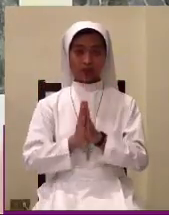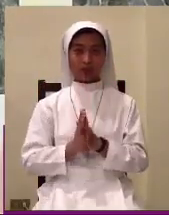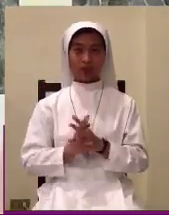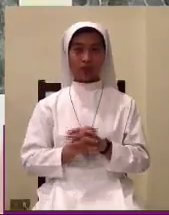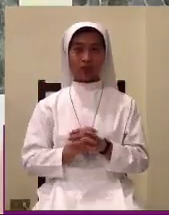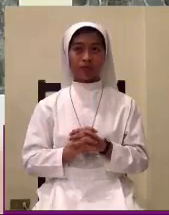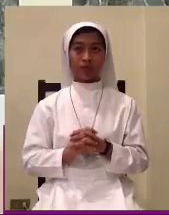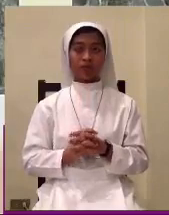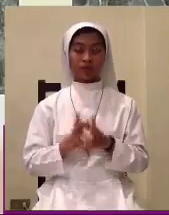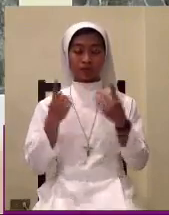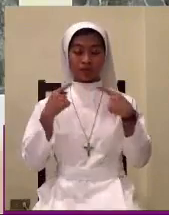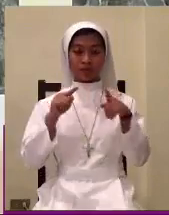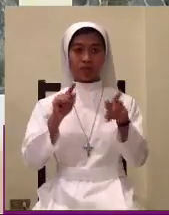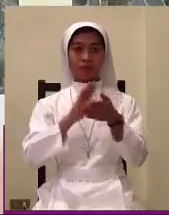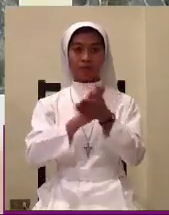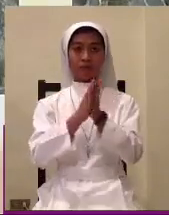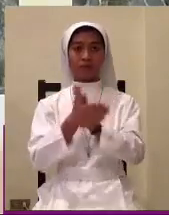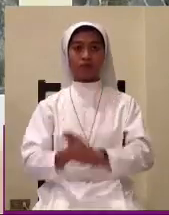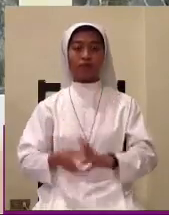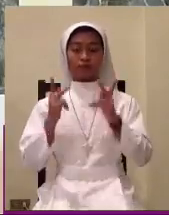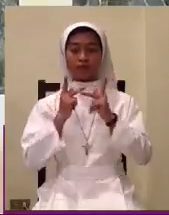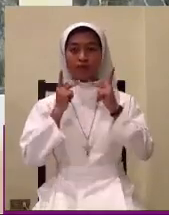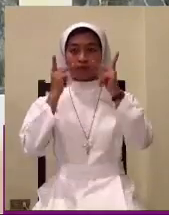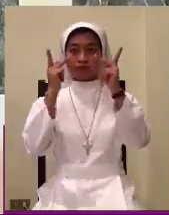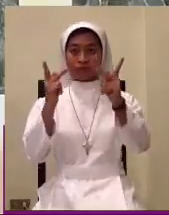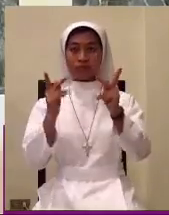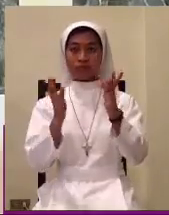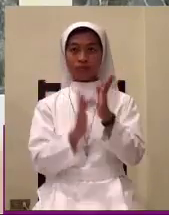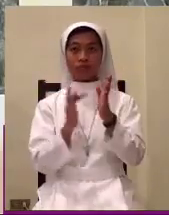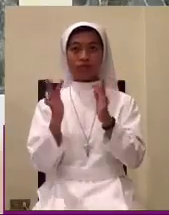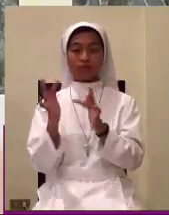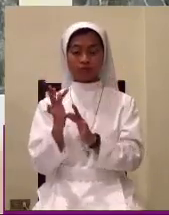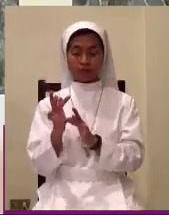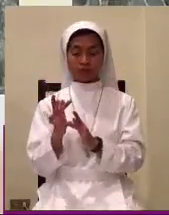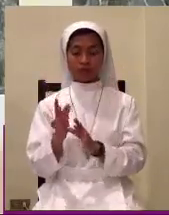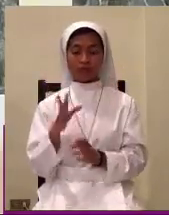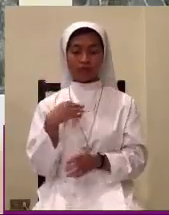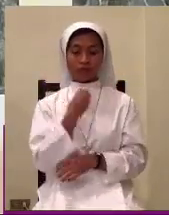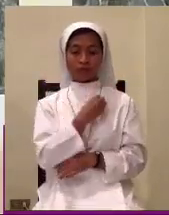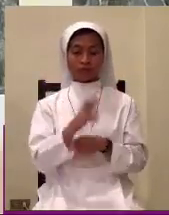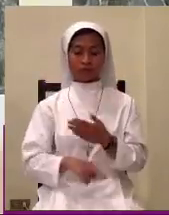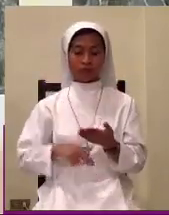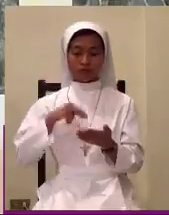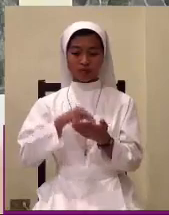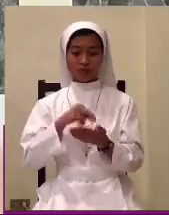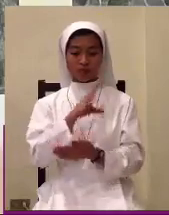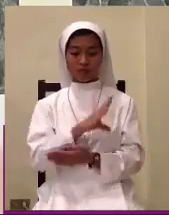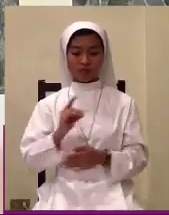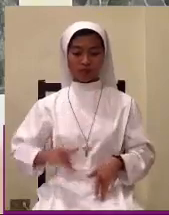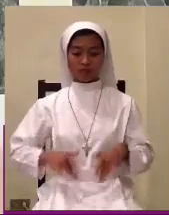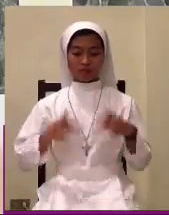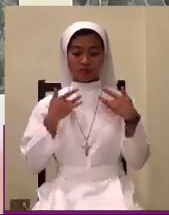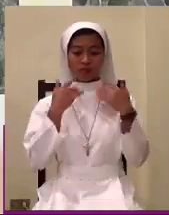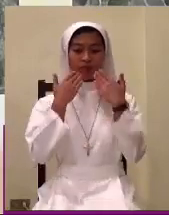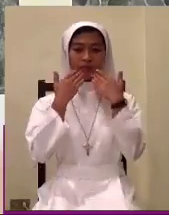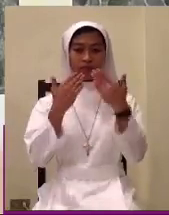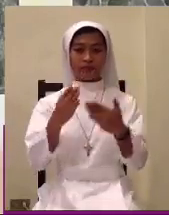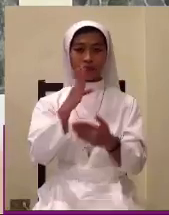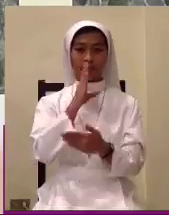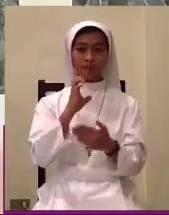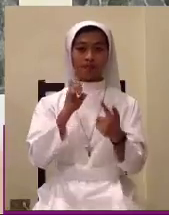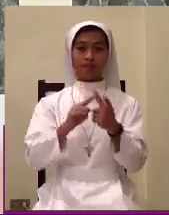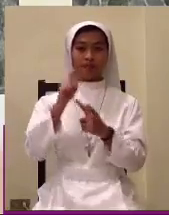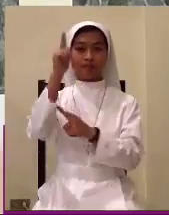Amen. We go in peace, proclaiming Jesus as our resurrection and our life. Thanks be to